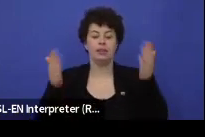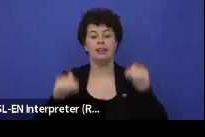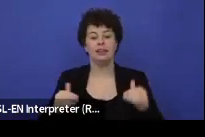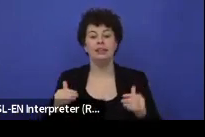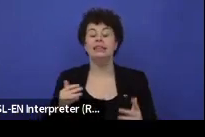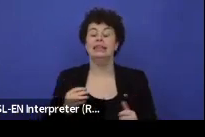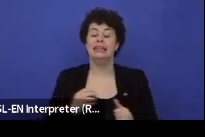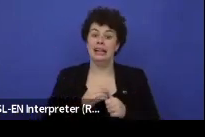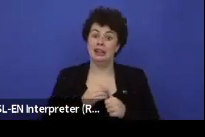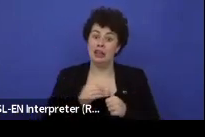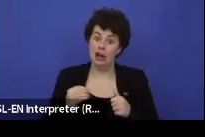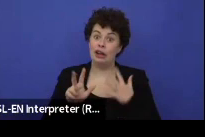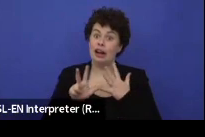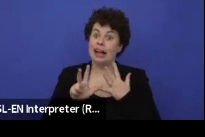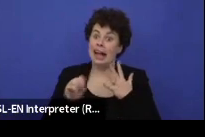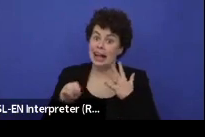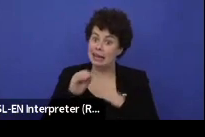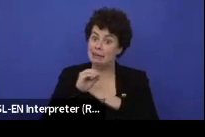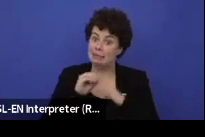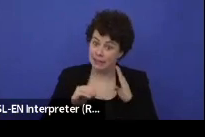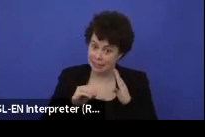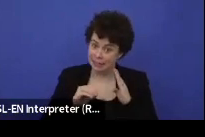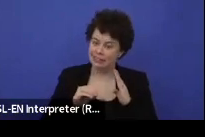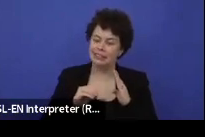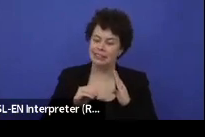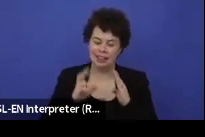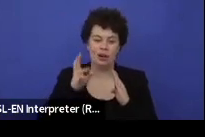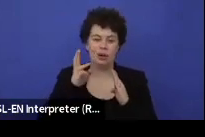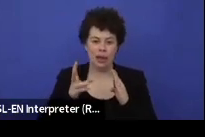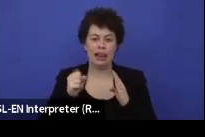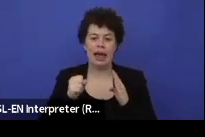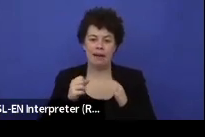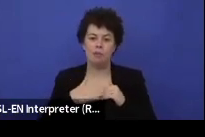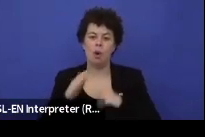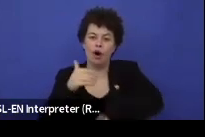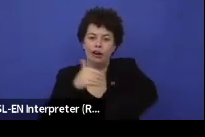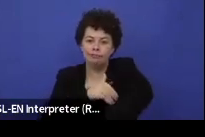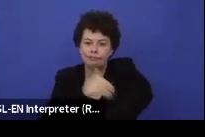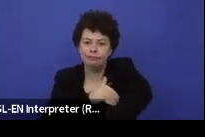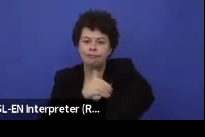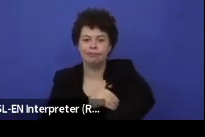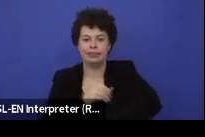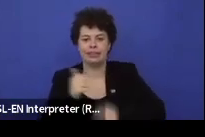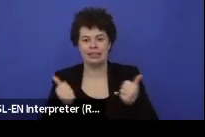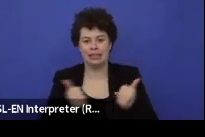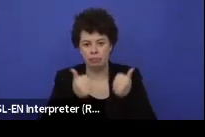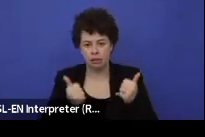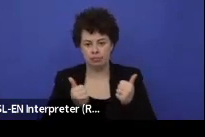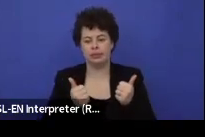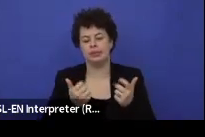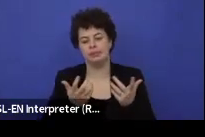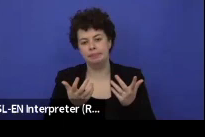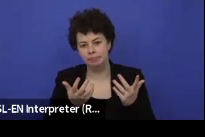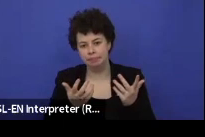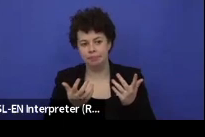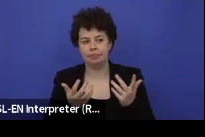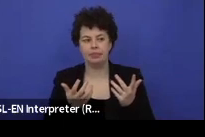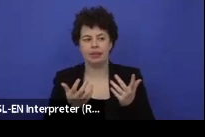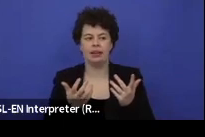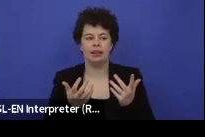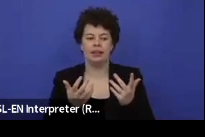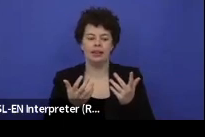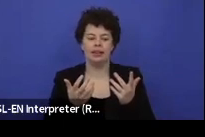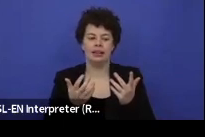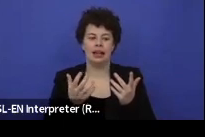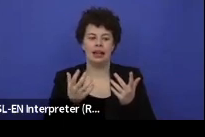The other 4 in 5 will have what's classed as bothersome symptoms. And there's an author of a